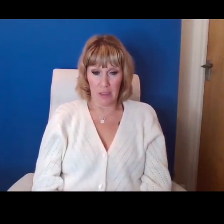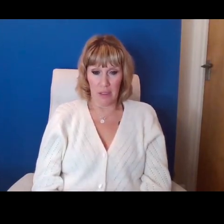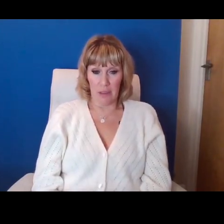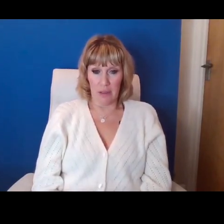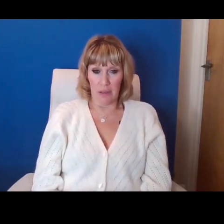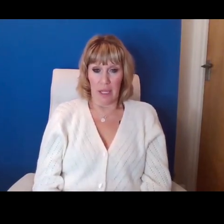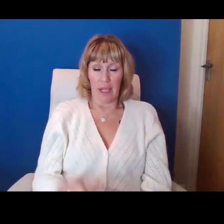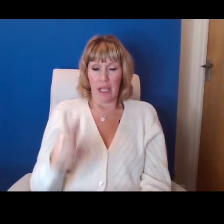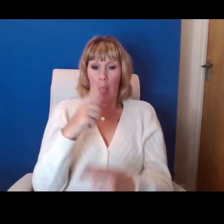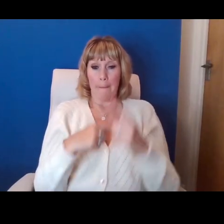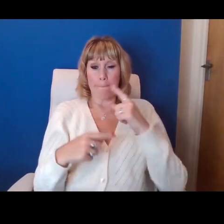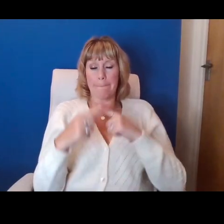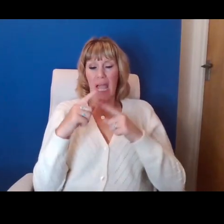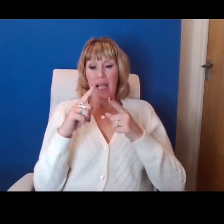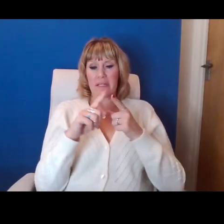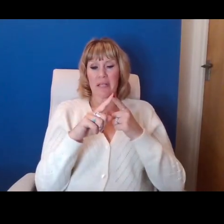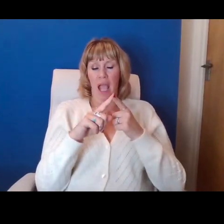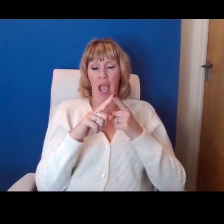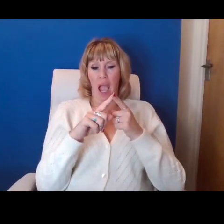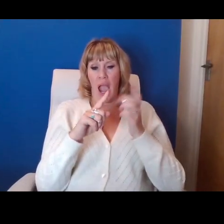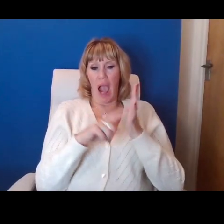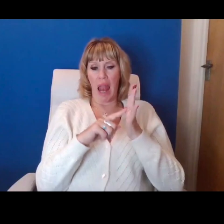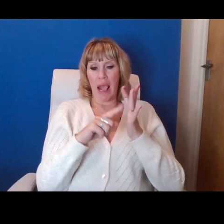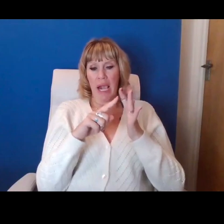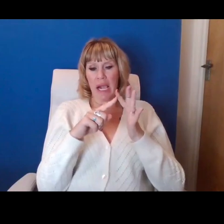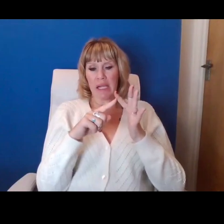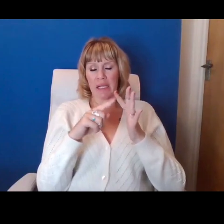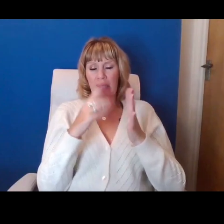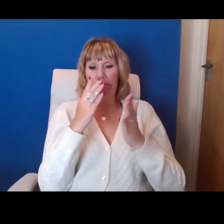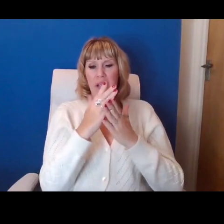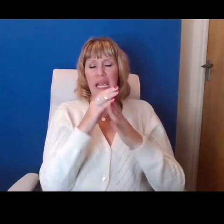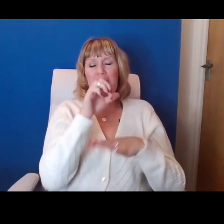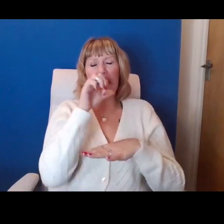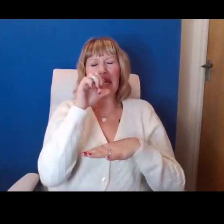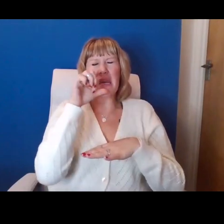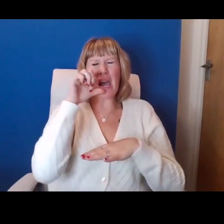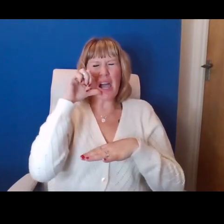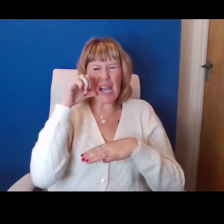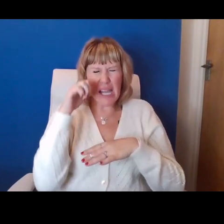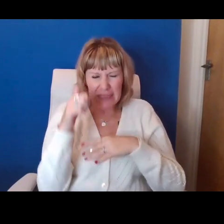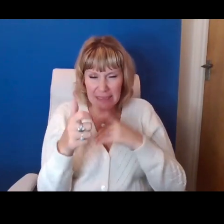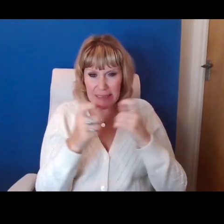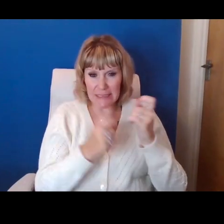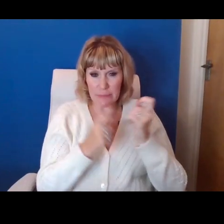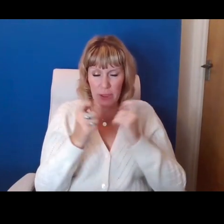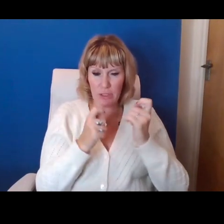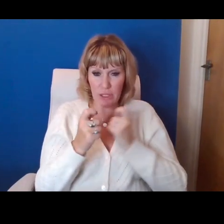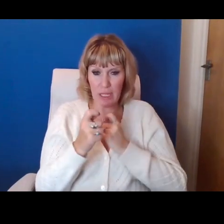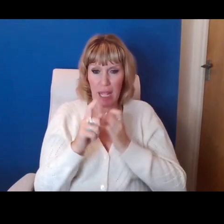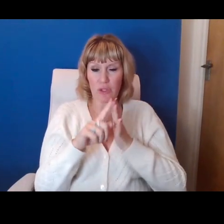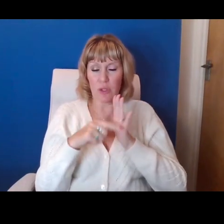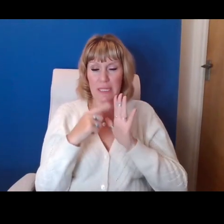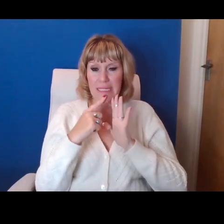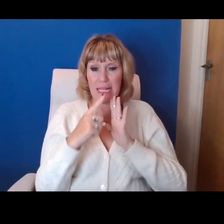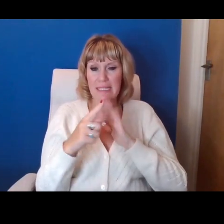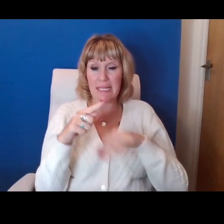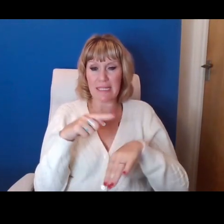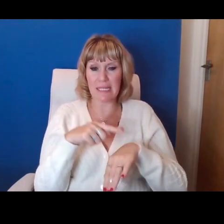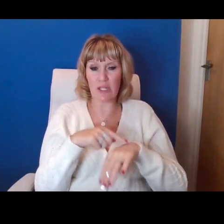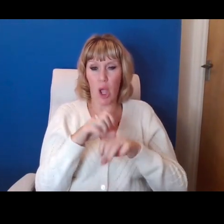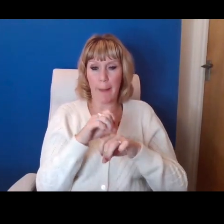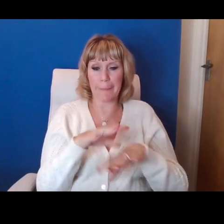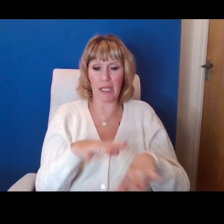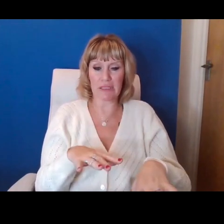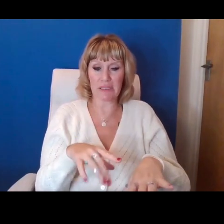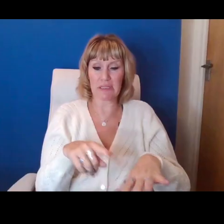Going back to Ellie's, Meg says really nice expression, and Julie says this is timeless. Meg says Cherry's piece